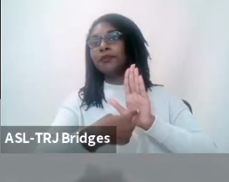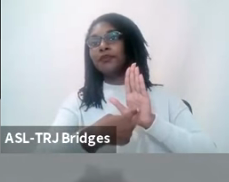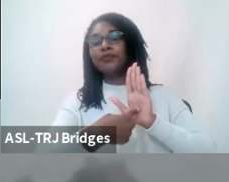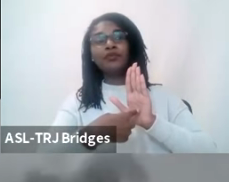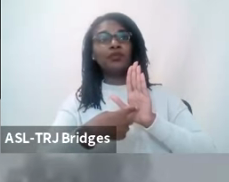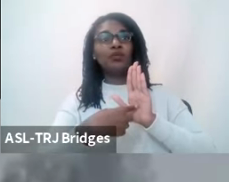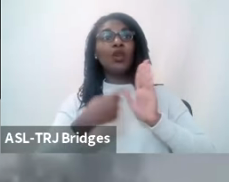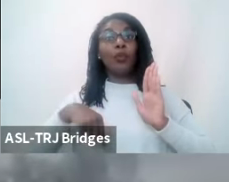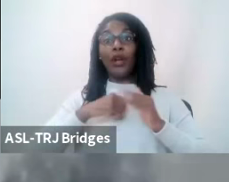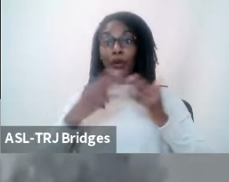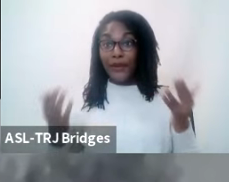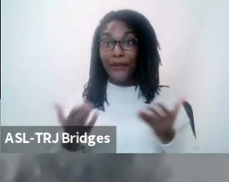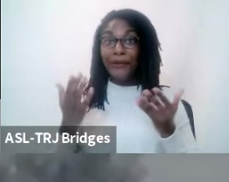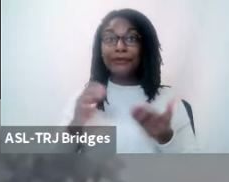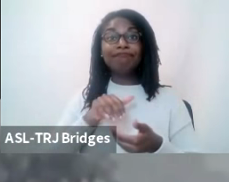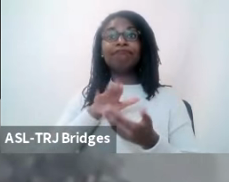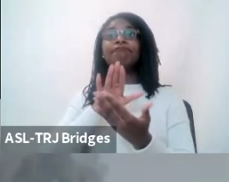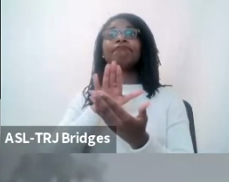By their very